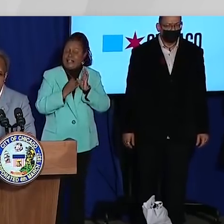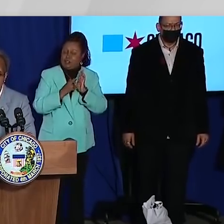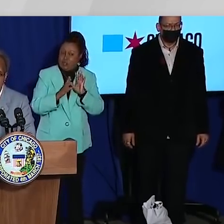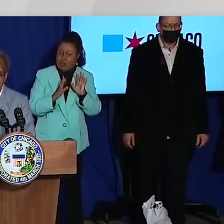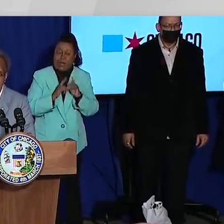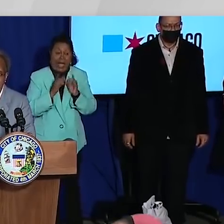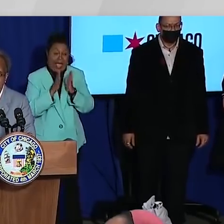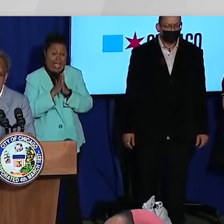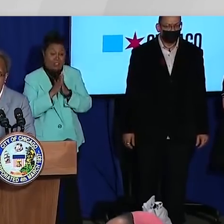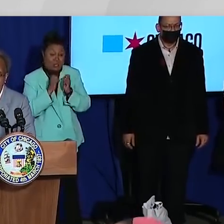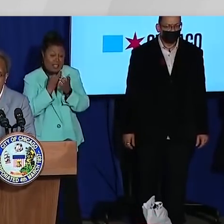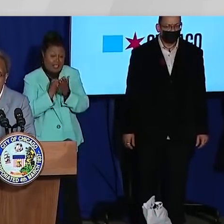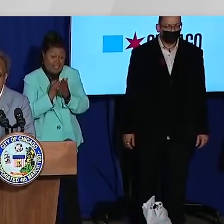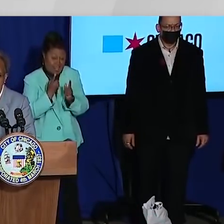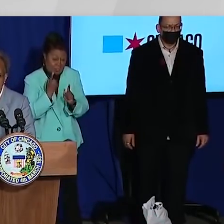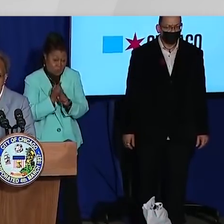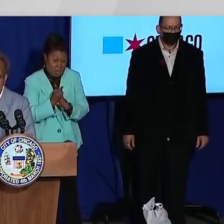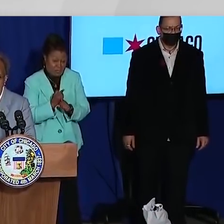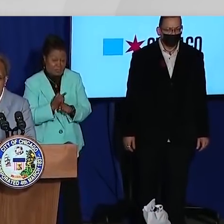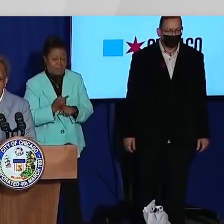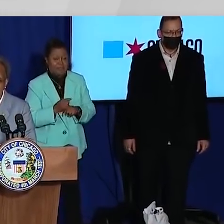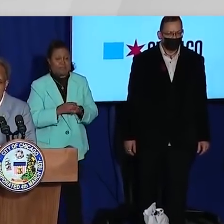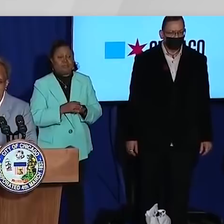I ask you to get your facts right.